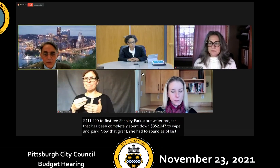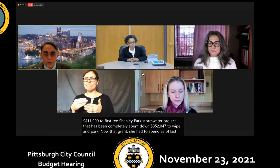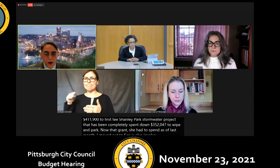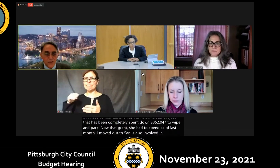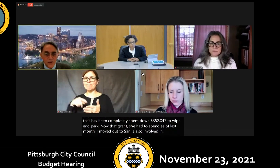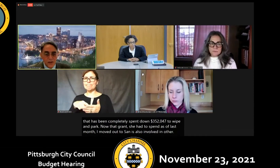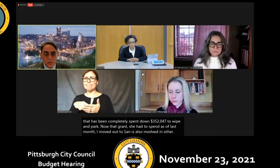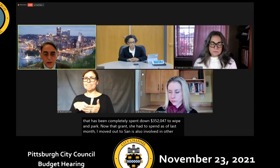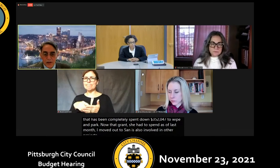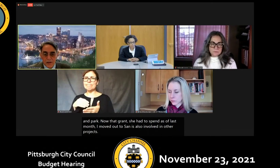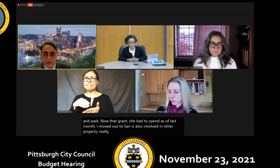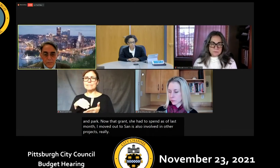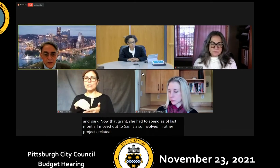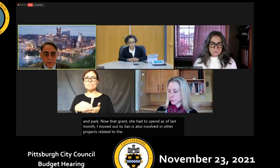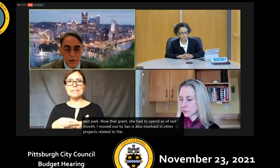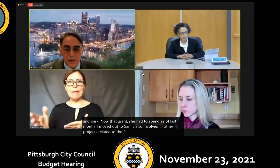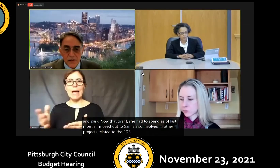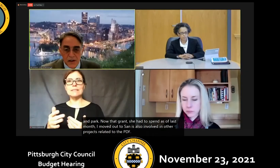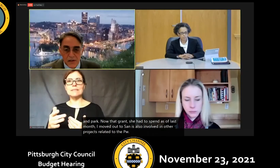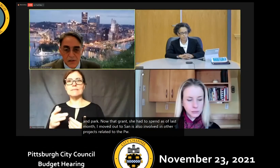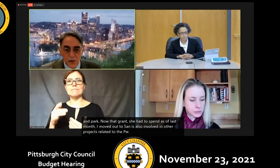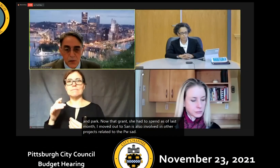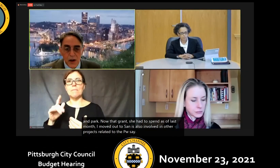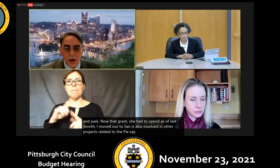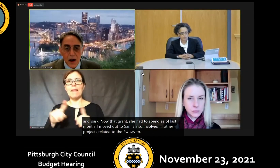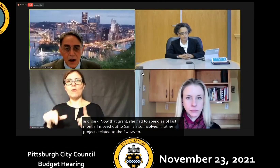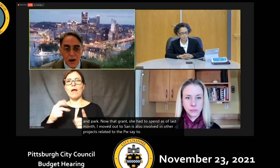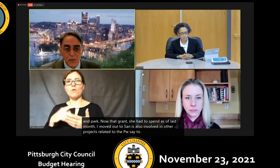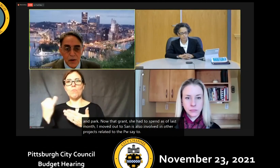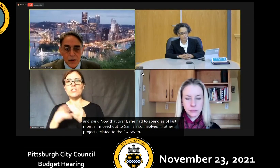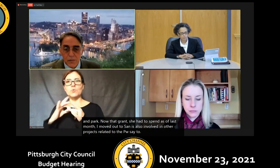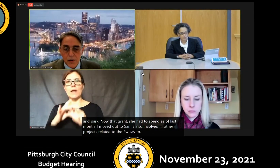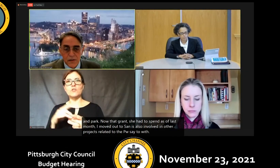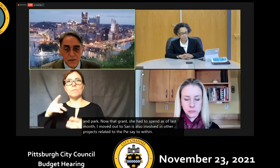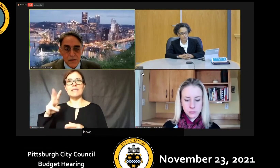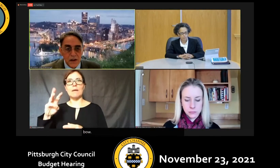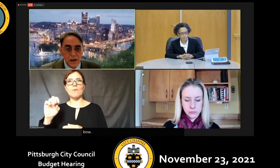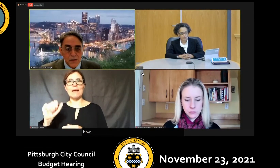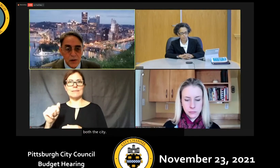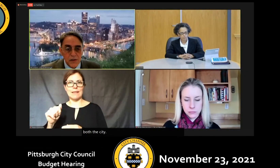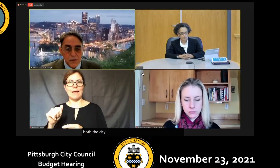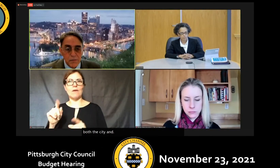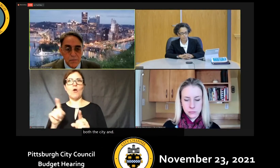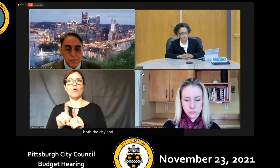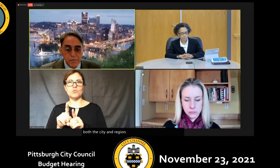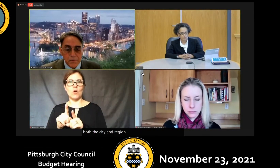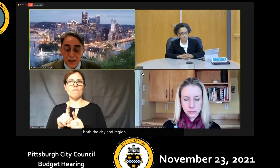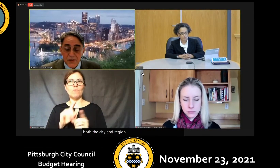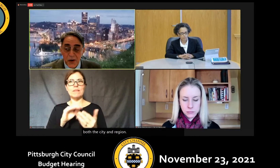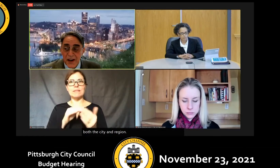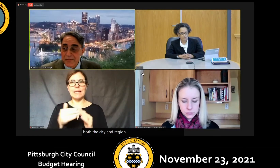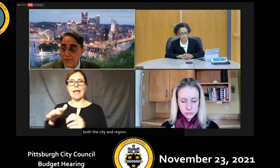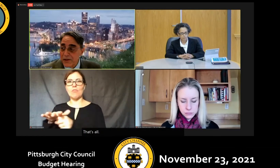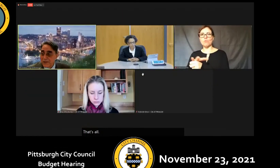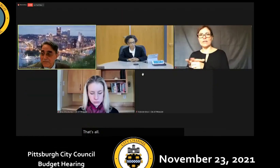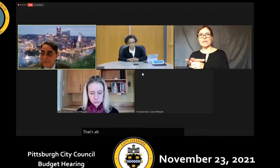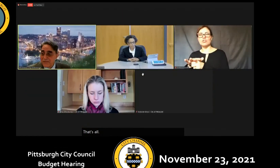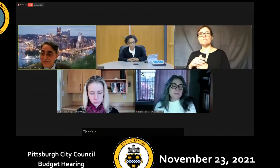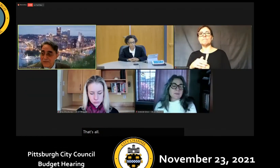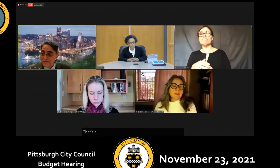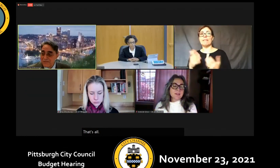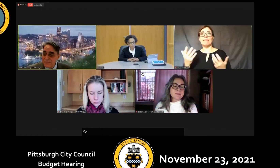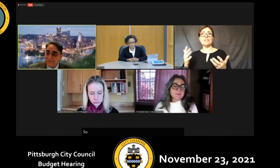involved in other projects related to the PWSA too, within both the city and the region. That's all I have.